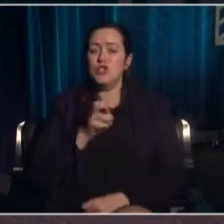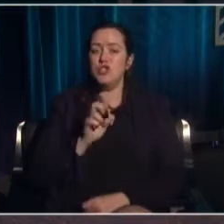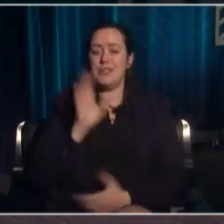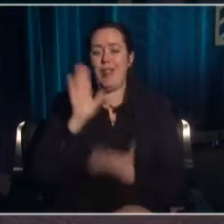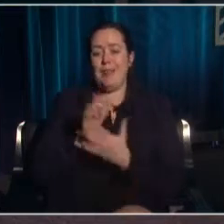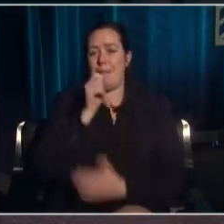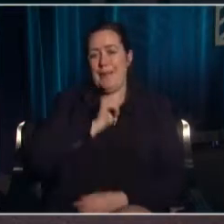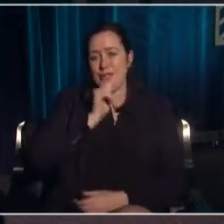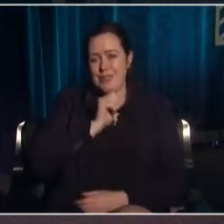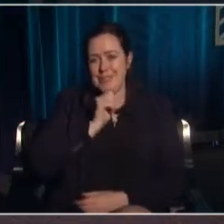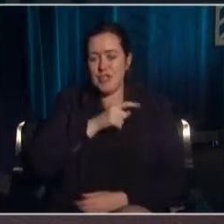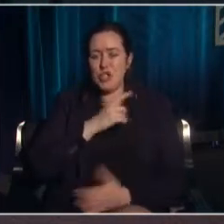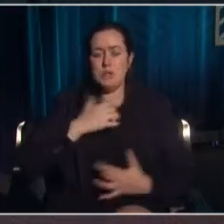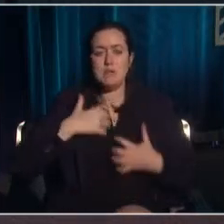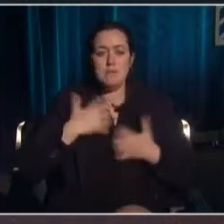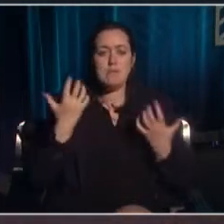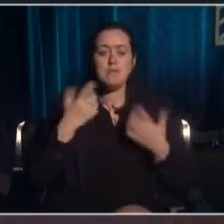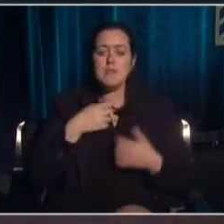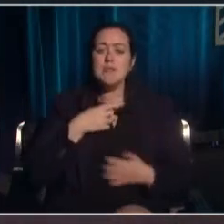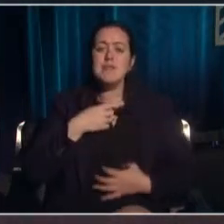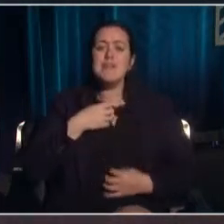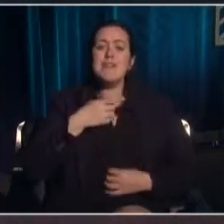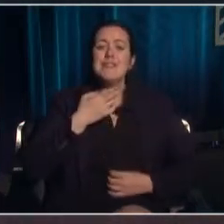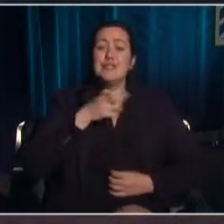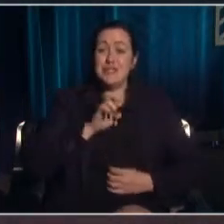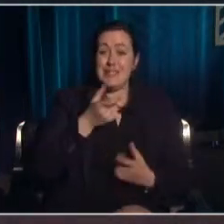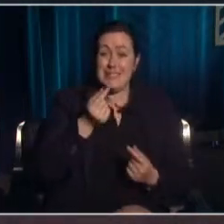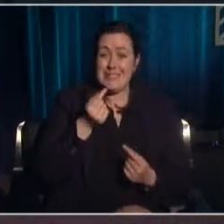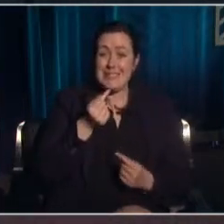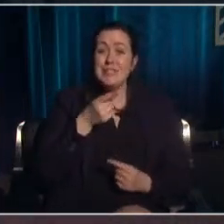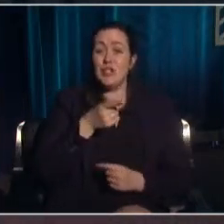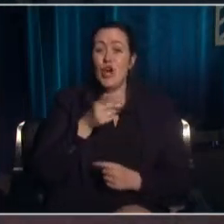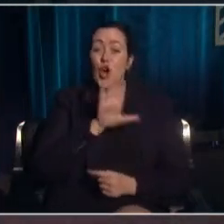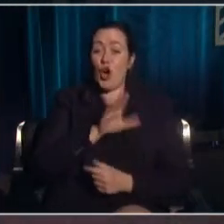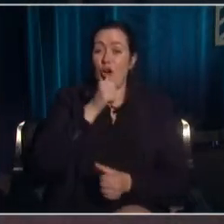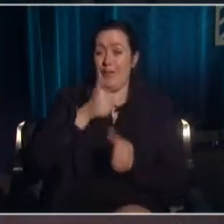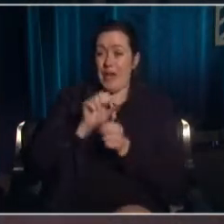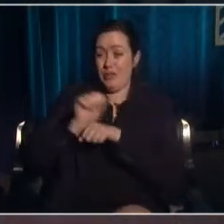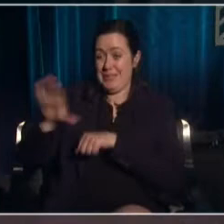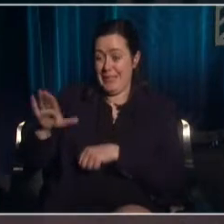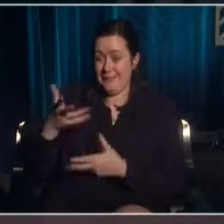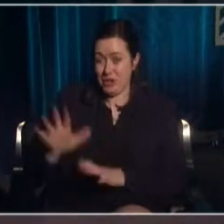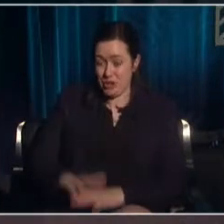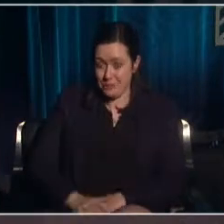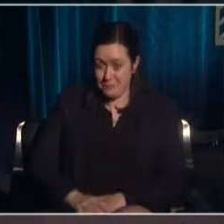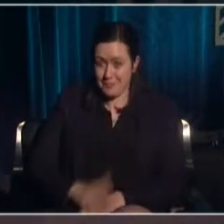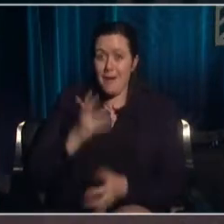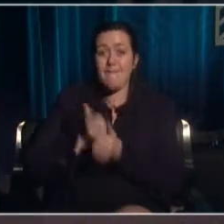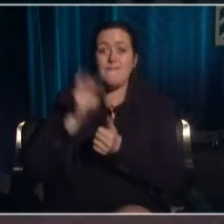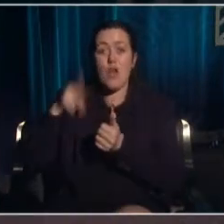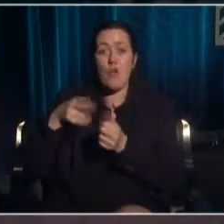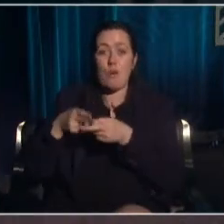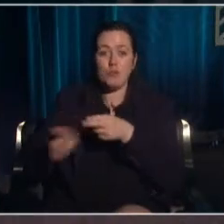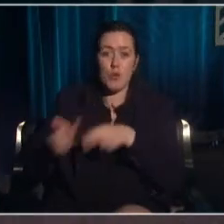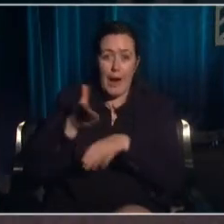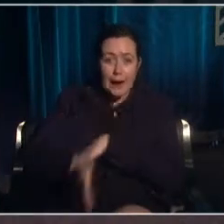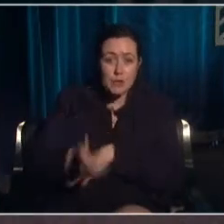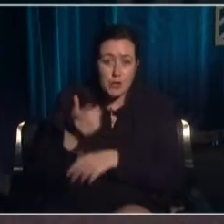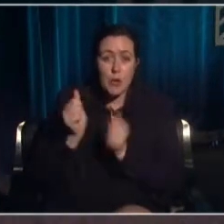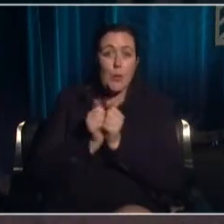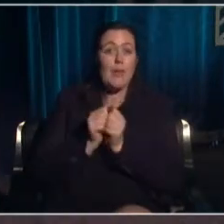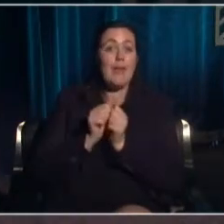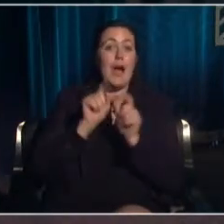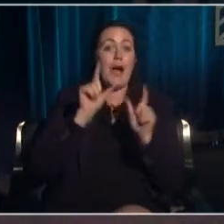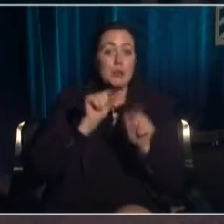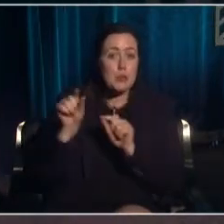us. And so what she did was she followed up her letter very quickly with a tweet